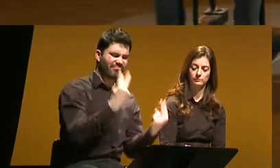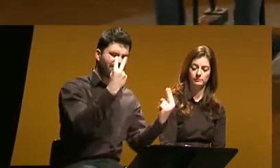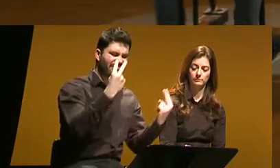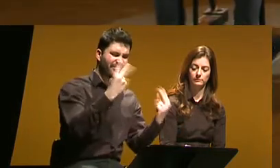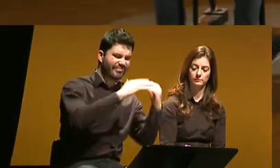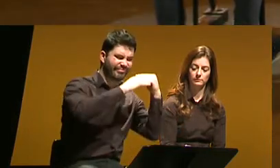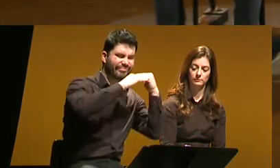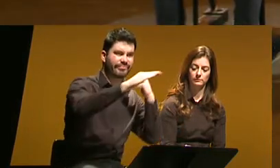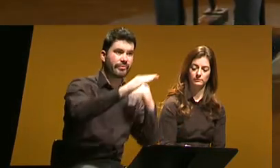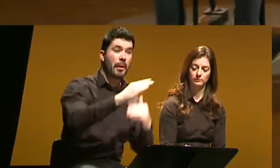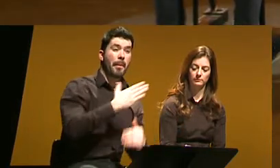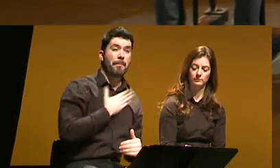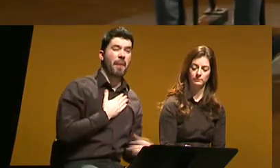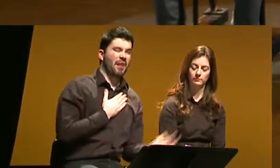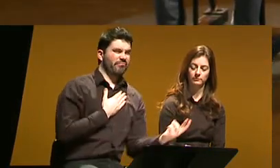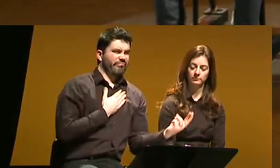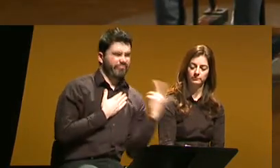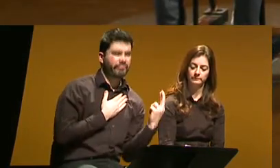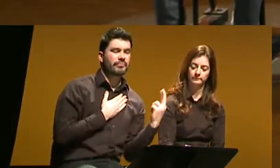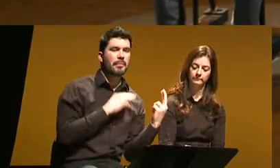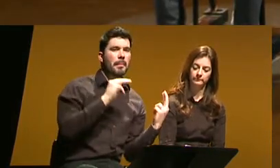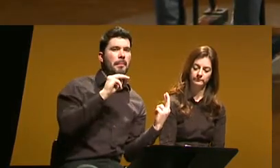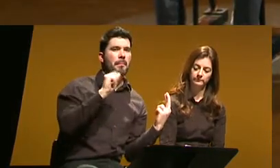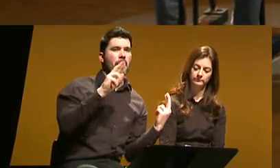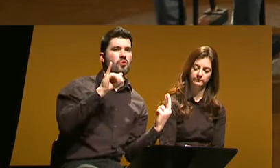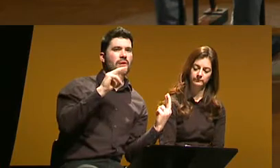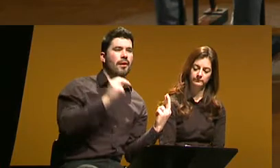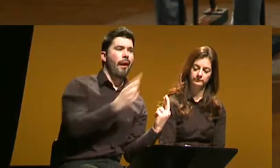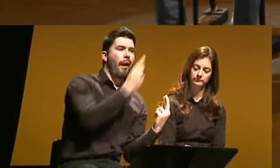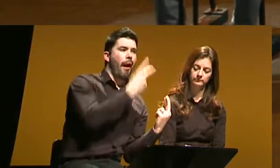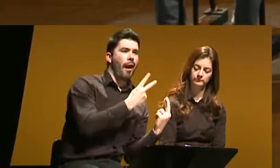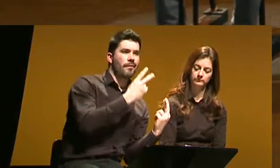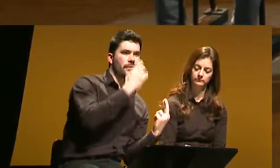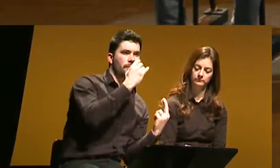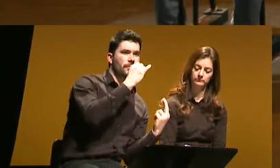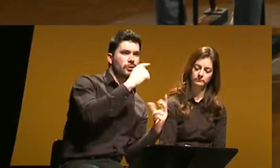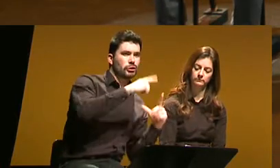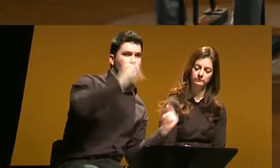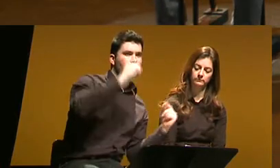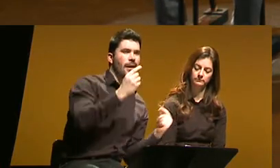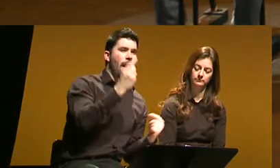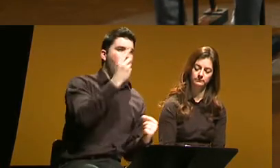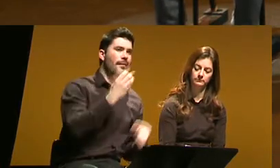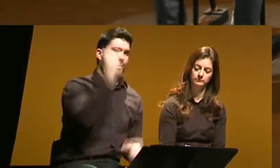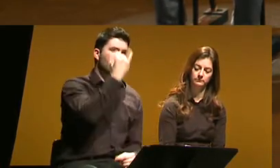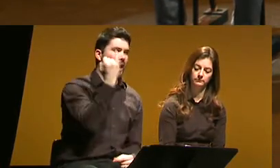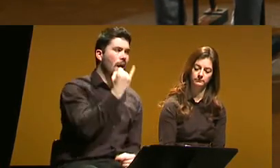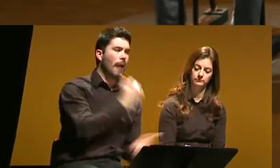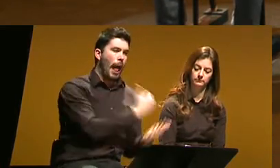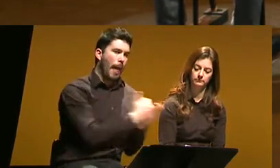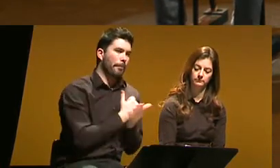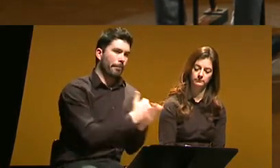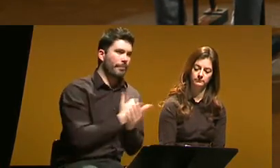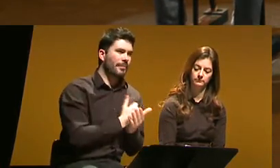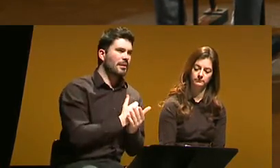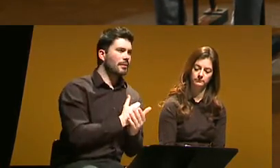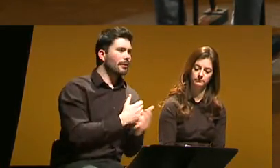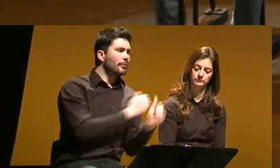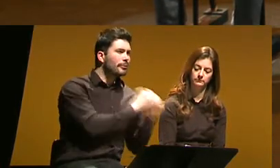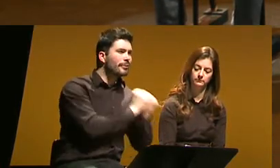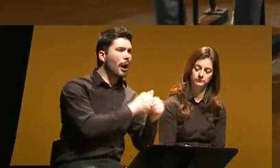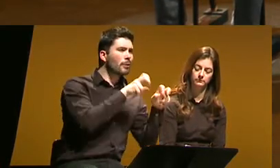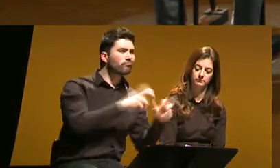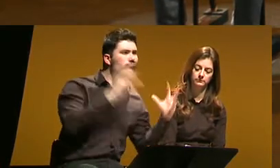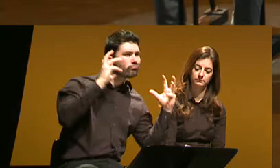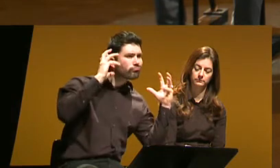school friend, Marina, who's half Japanese and half Italian, helps me get through it. We listen to hardcore and folk music together.